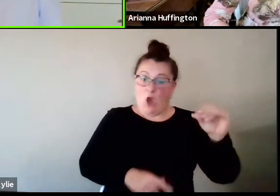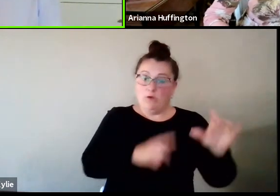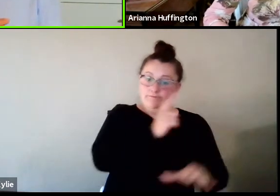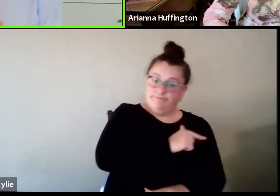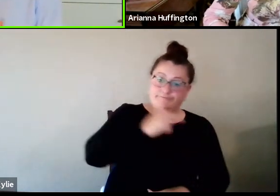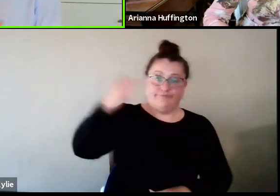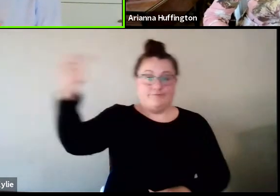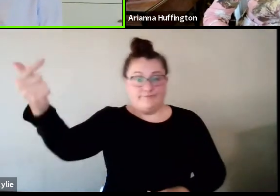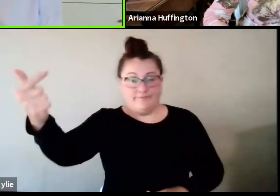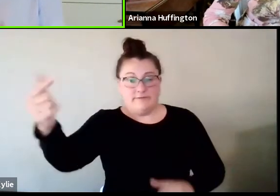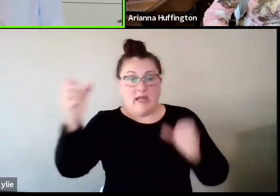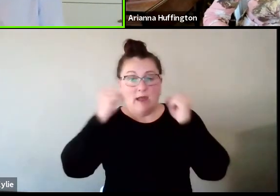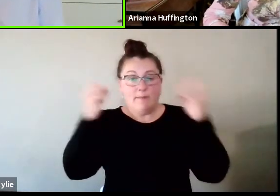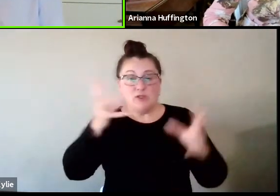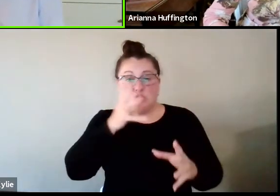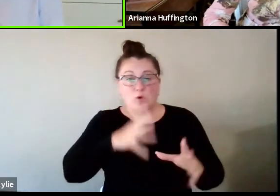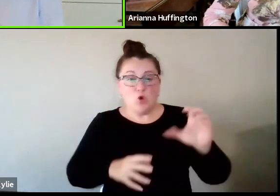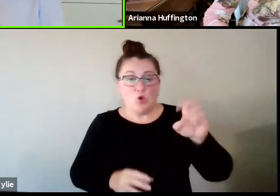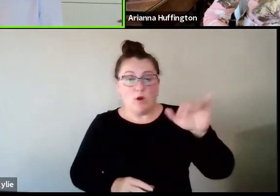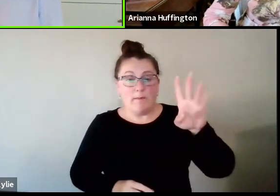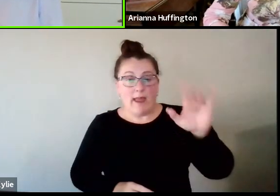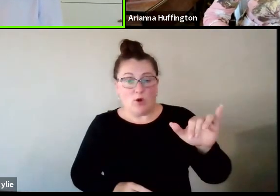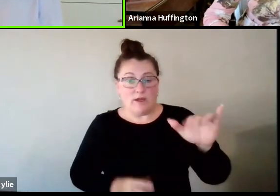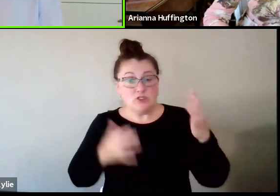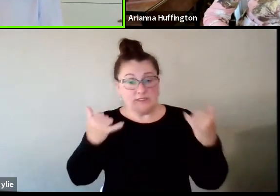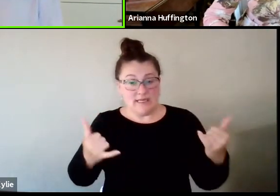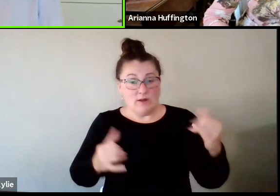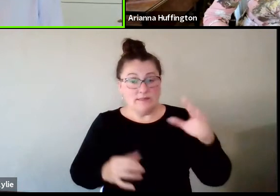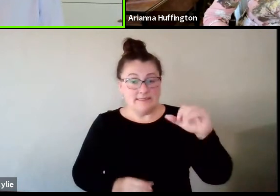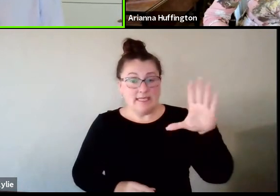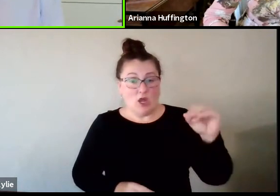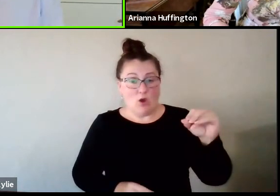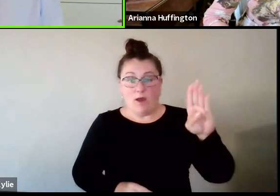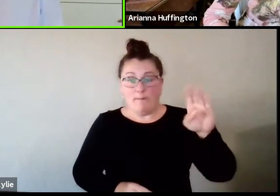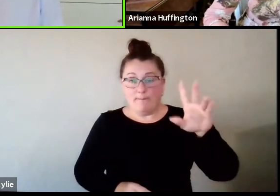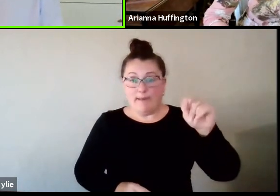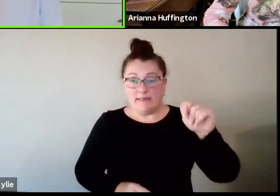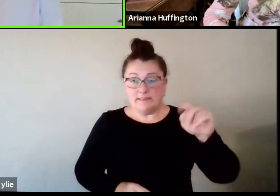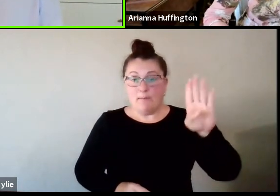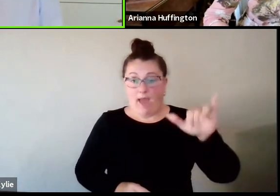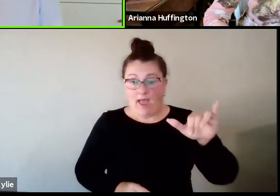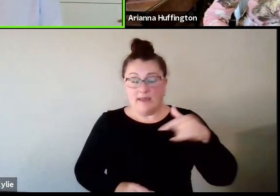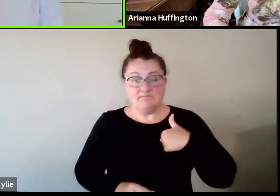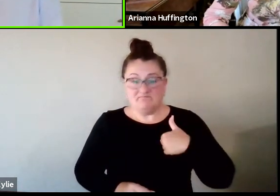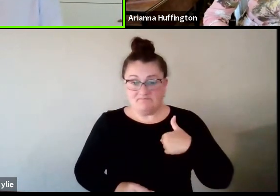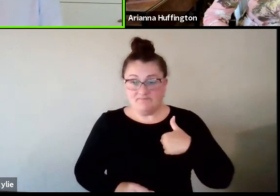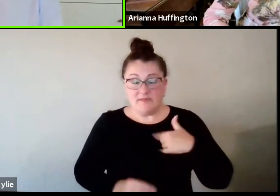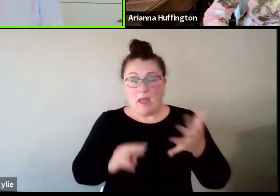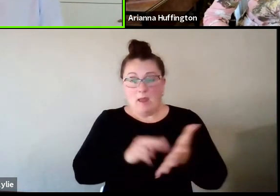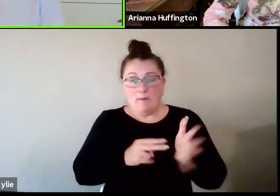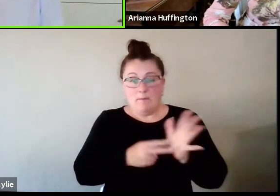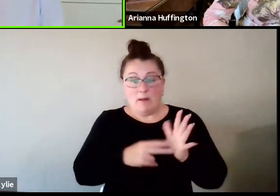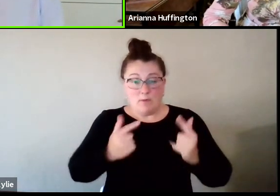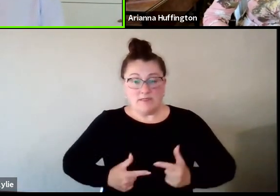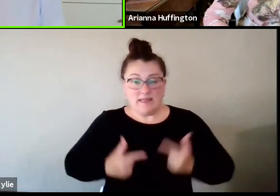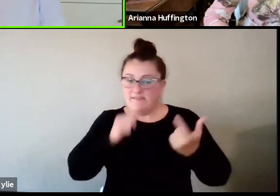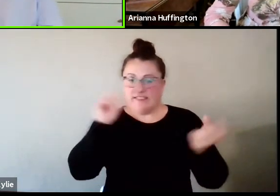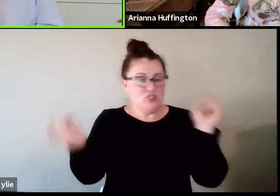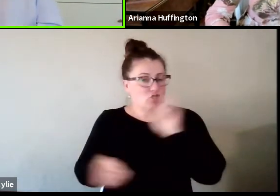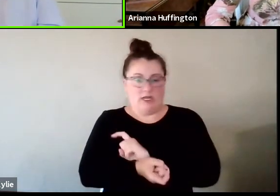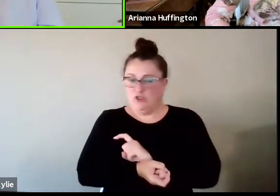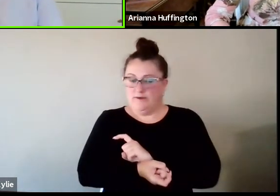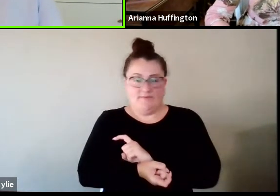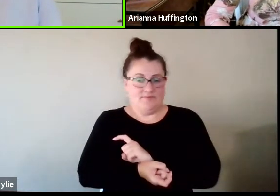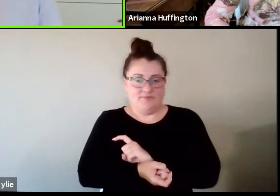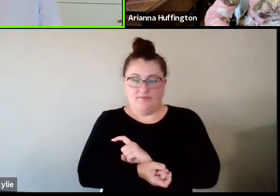this amazing woman, Corey Barry, who is now the CEO of the company. But my purpose in life would not change, yeah. Right?